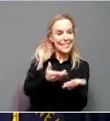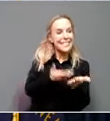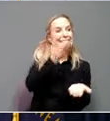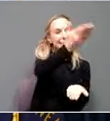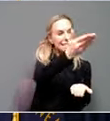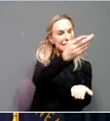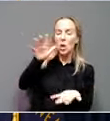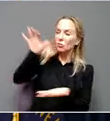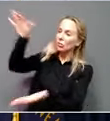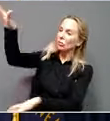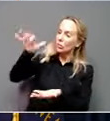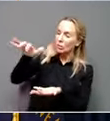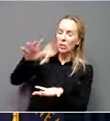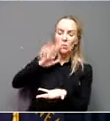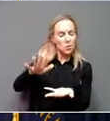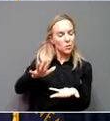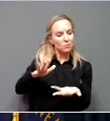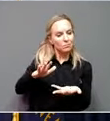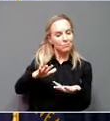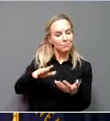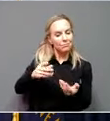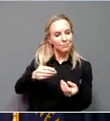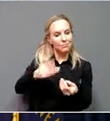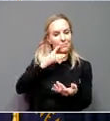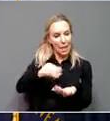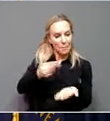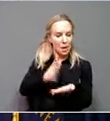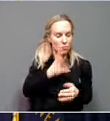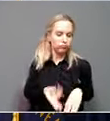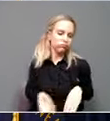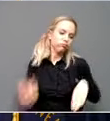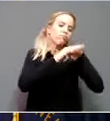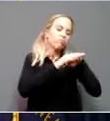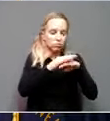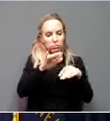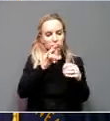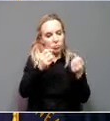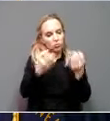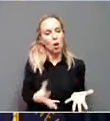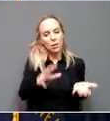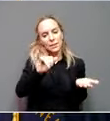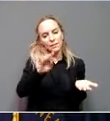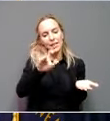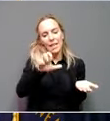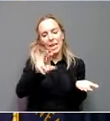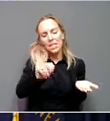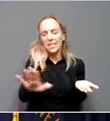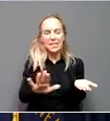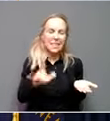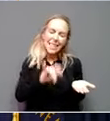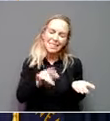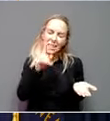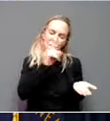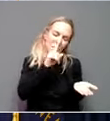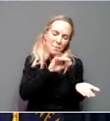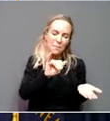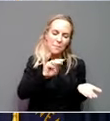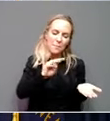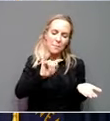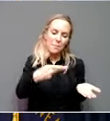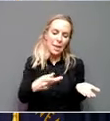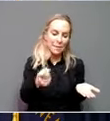inflation. I think that there are some things that we want to get right within it. I haven't seen any of the tax